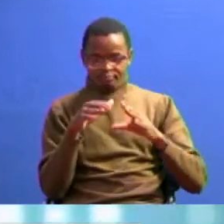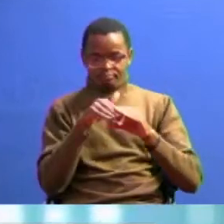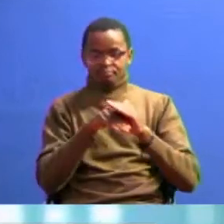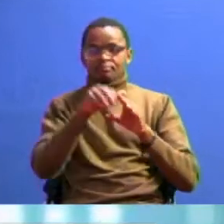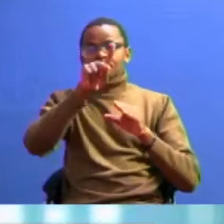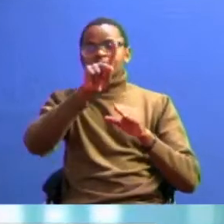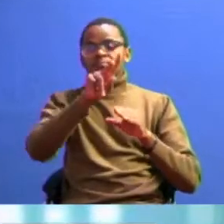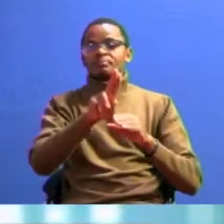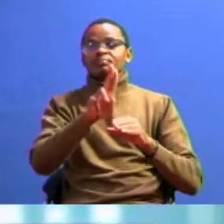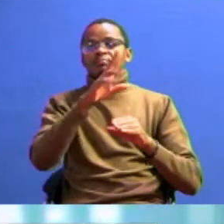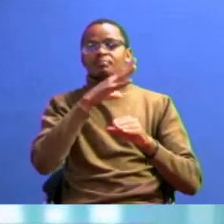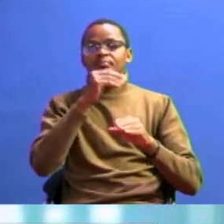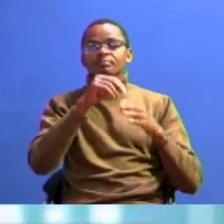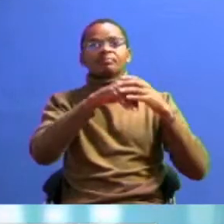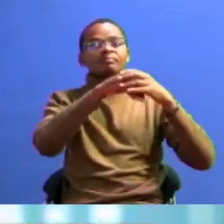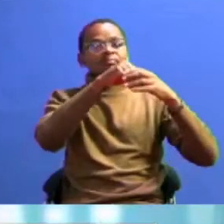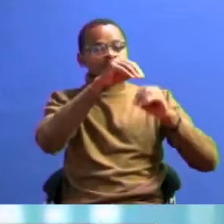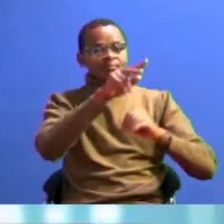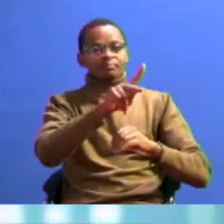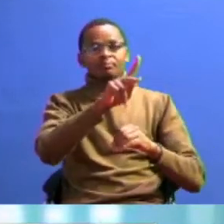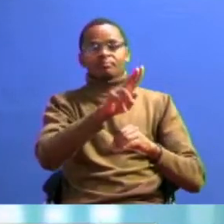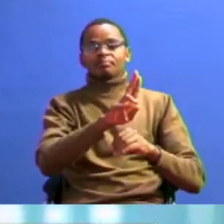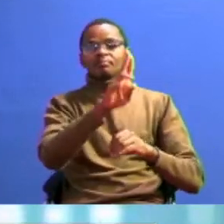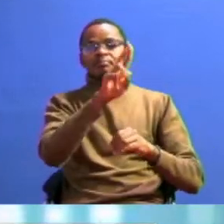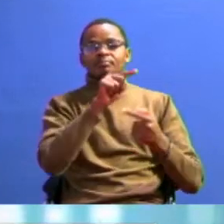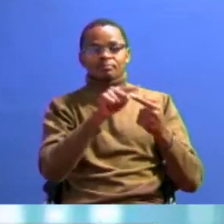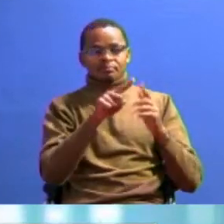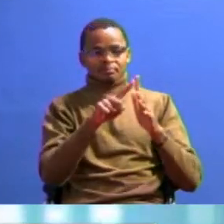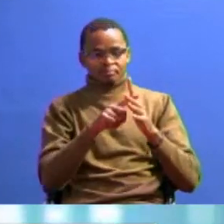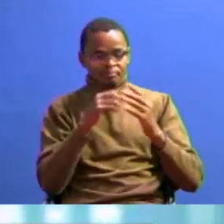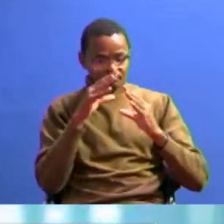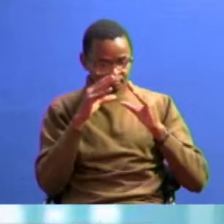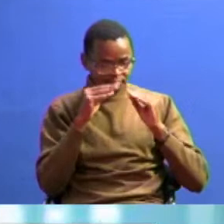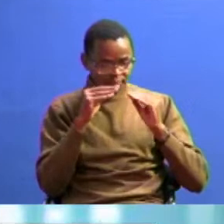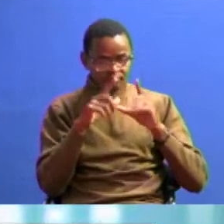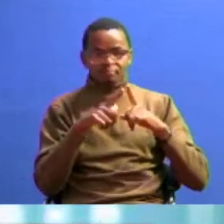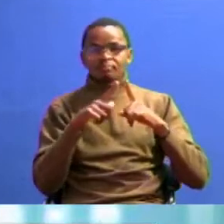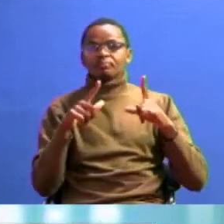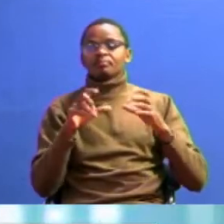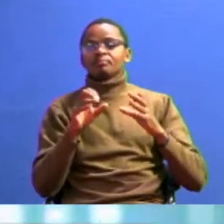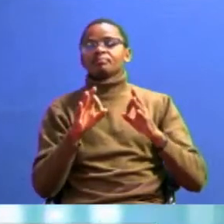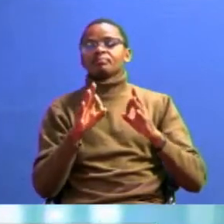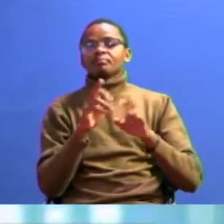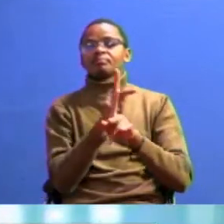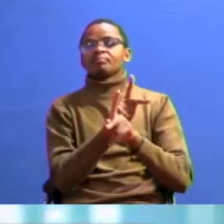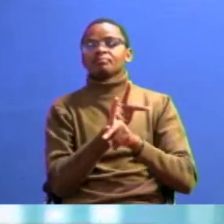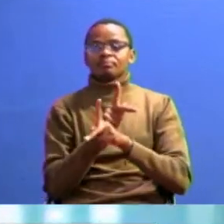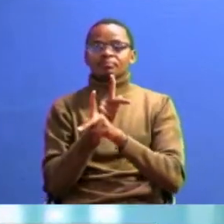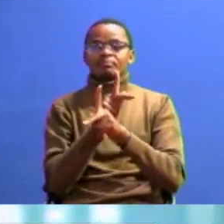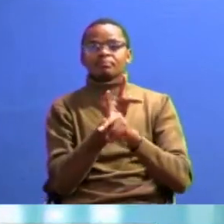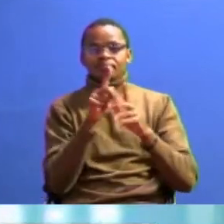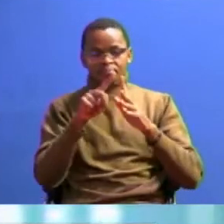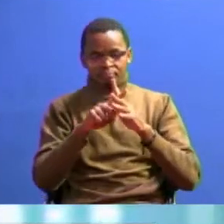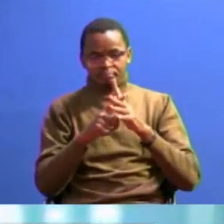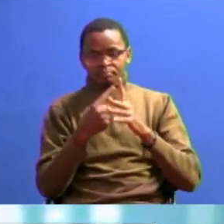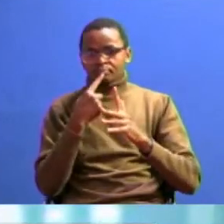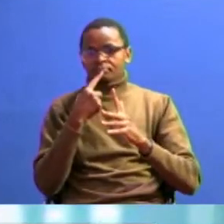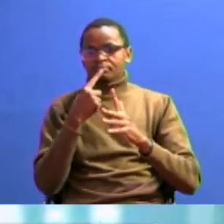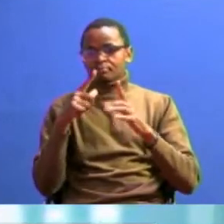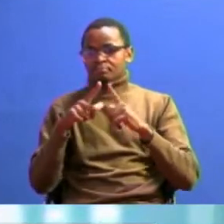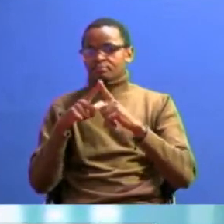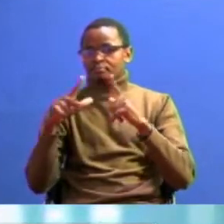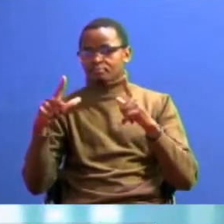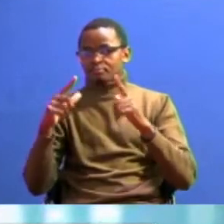Kenyatta University and outside Kenyatta University to begin speaking the language of prevention, to begin speaking the language